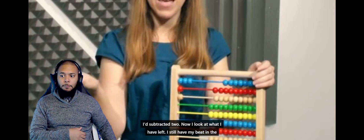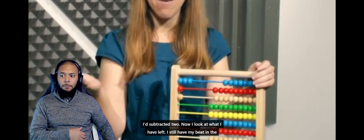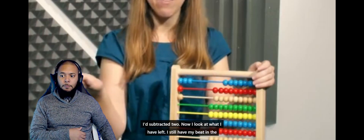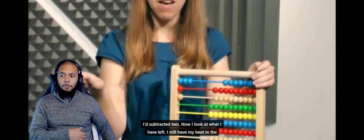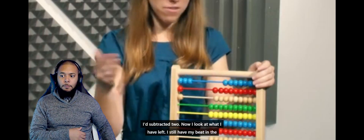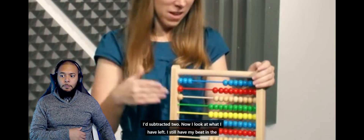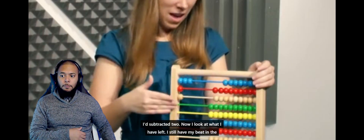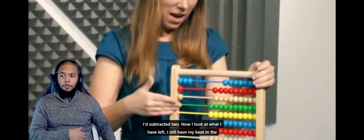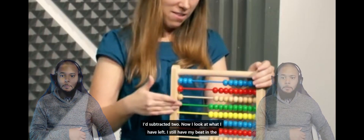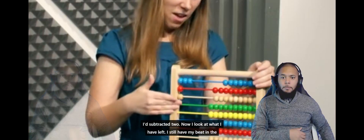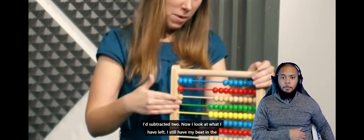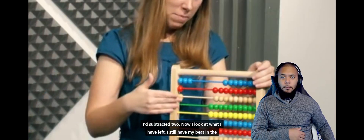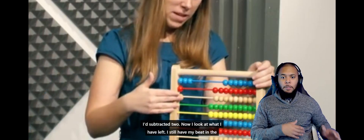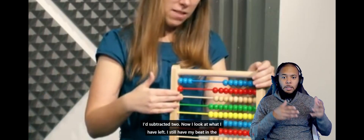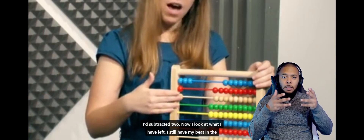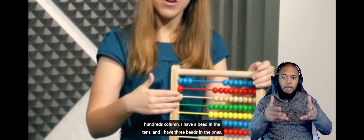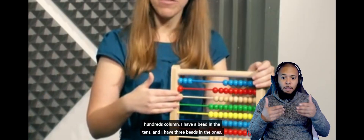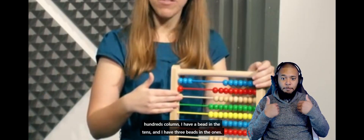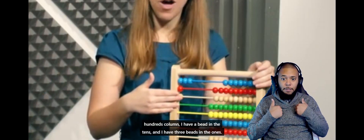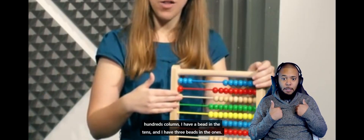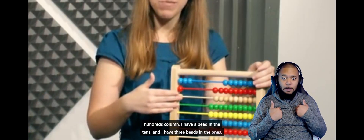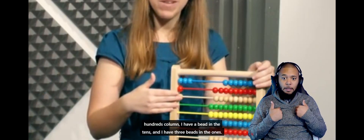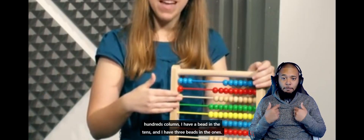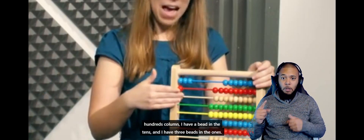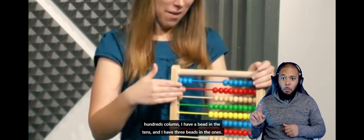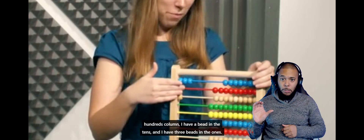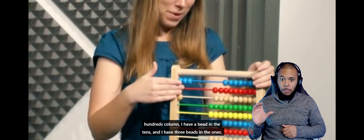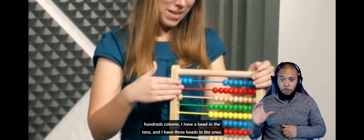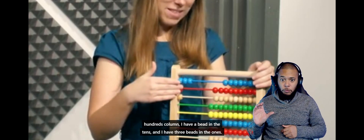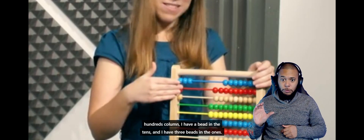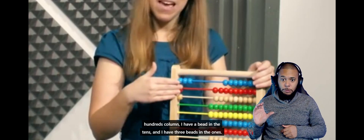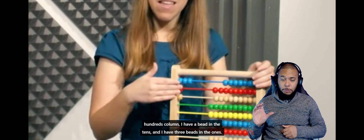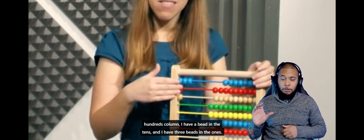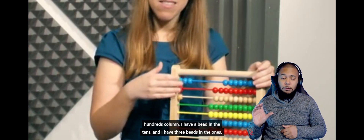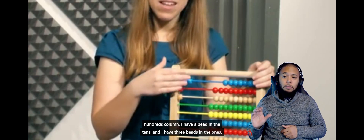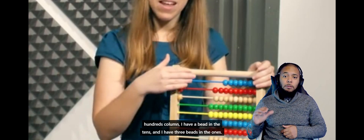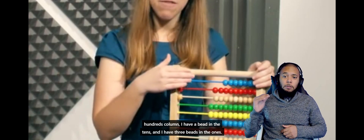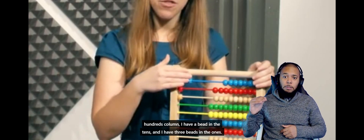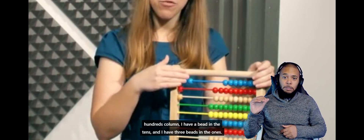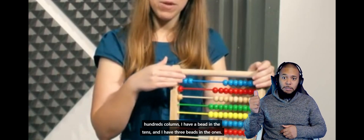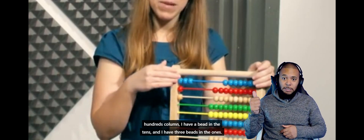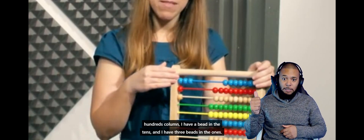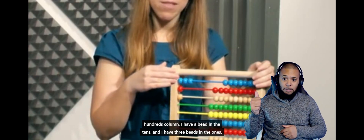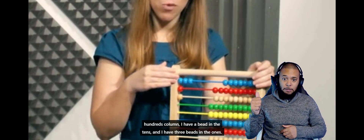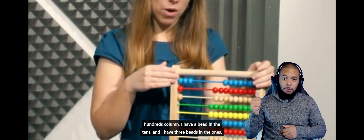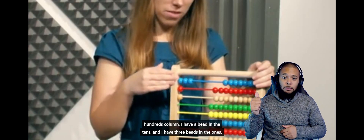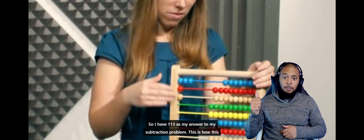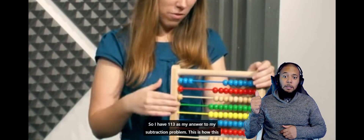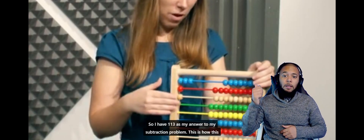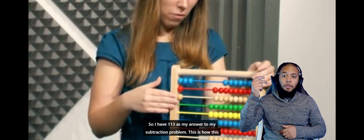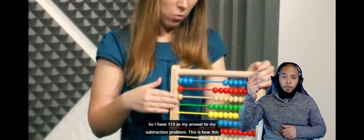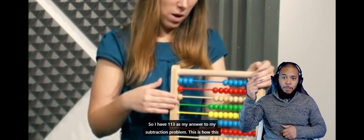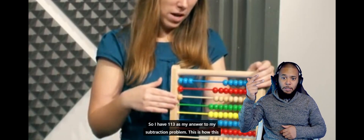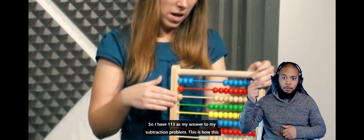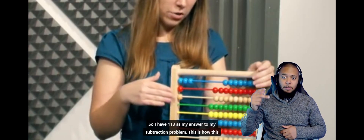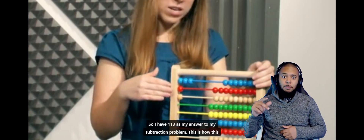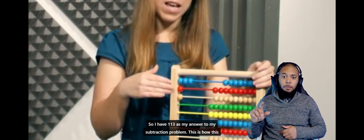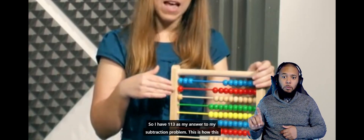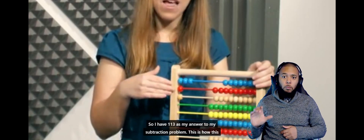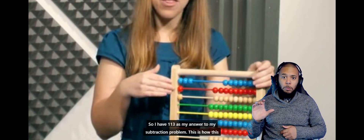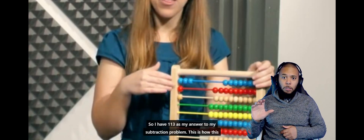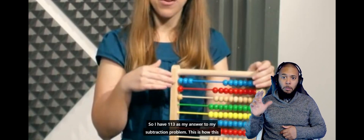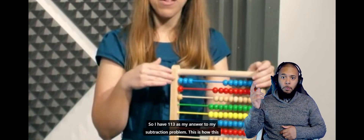I look at what I have left. I still have my bead in the hundreds column, I have a bead in the tens, and I have 3 beads in the ones. So I have